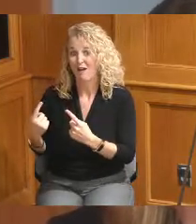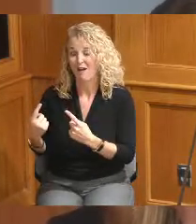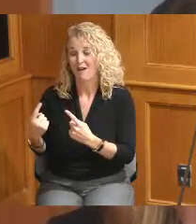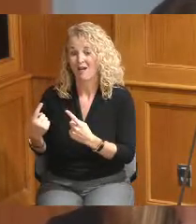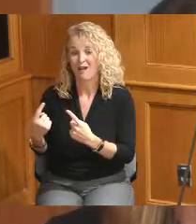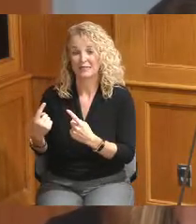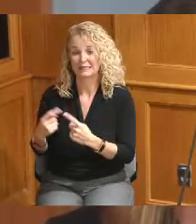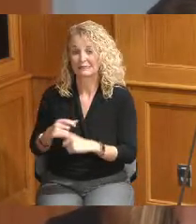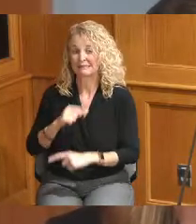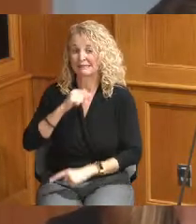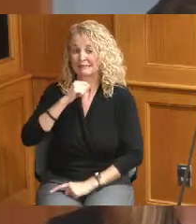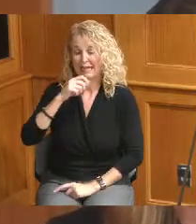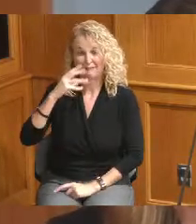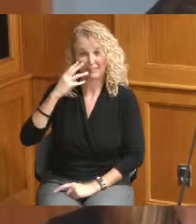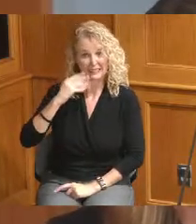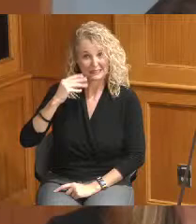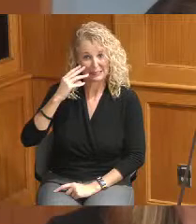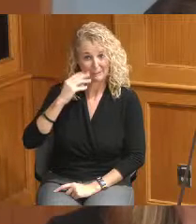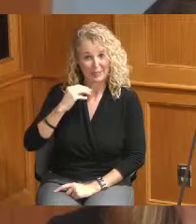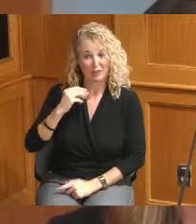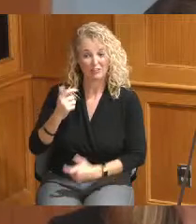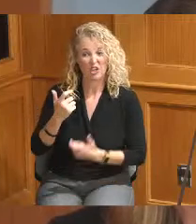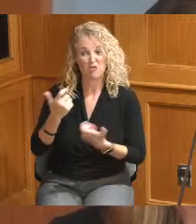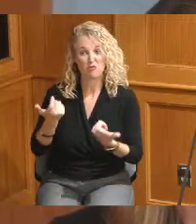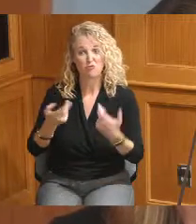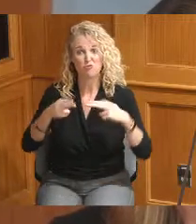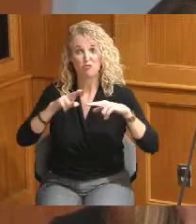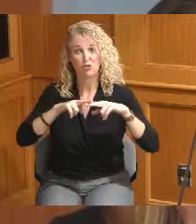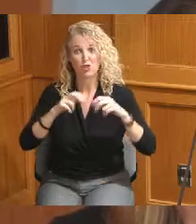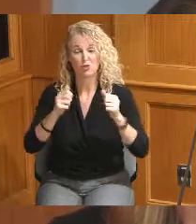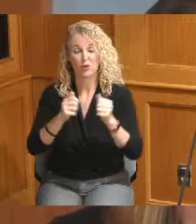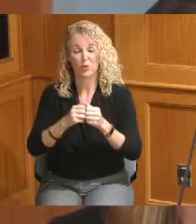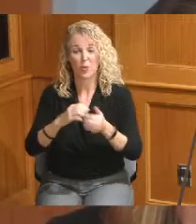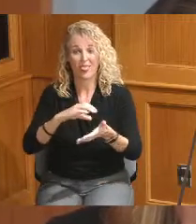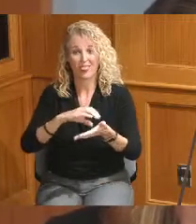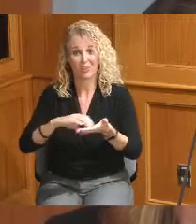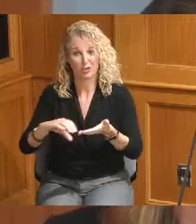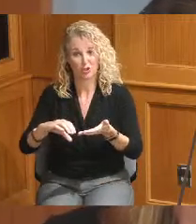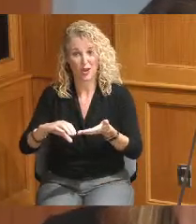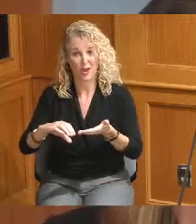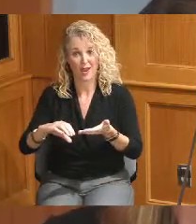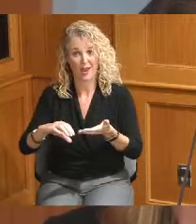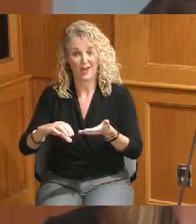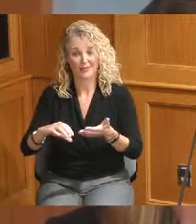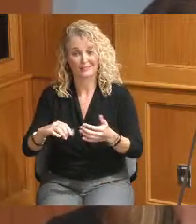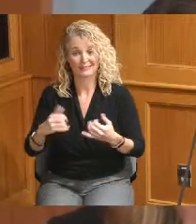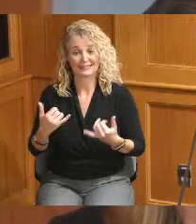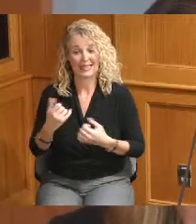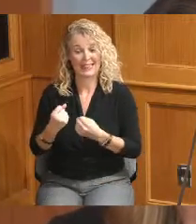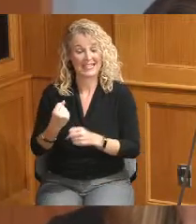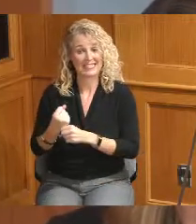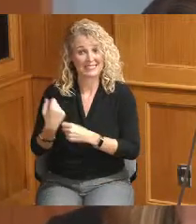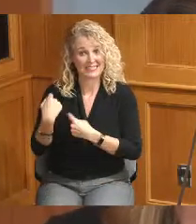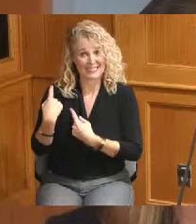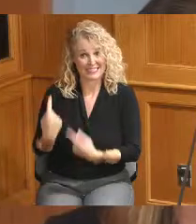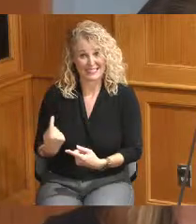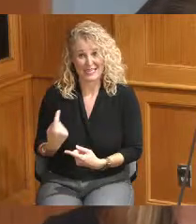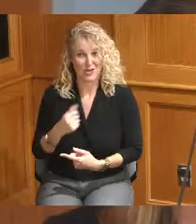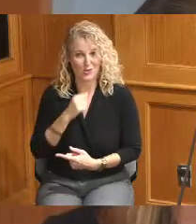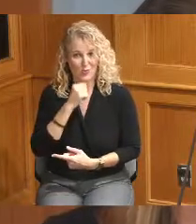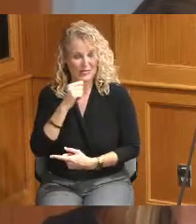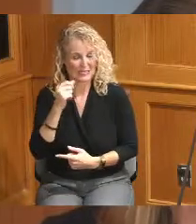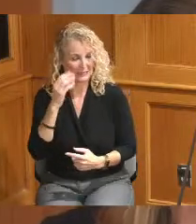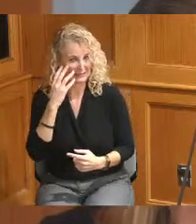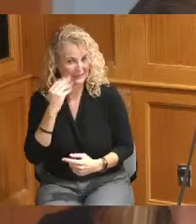would see a large spike in those settlement claims late in the year or early in the 25 budget.